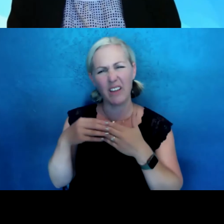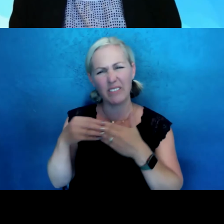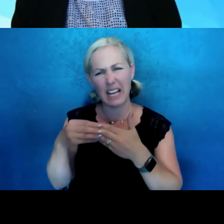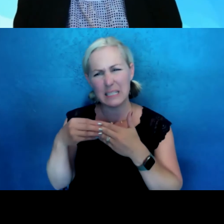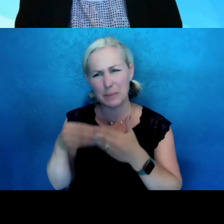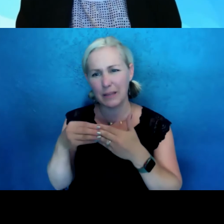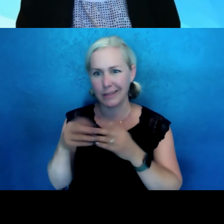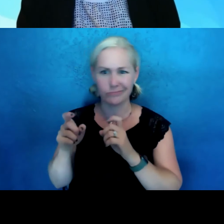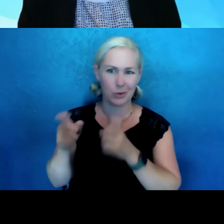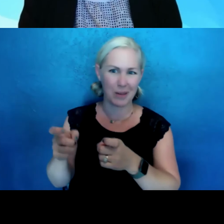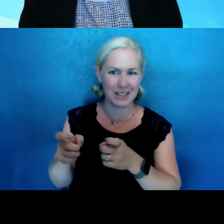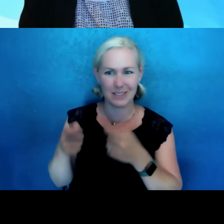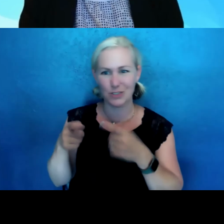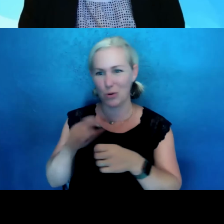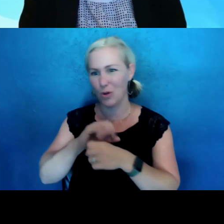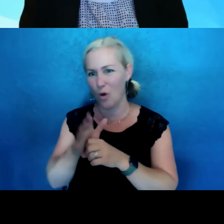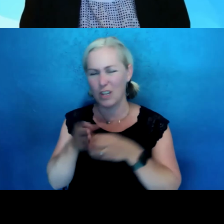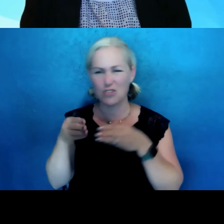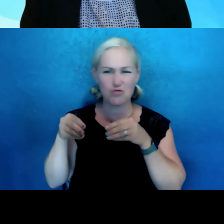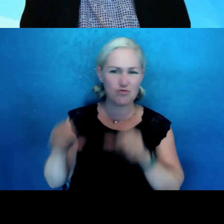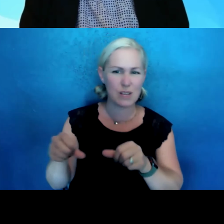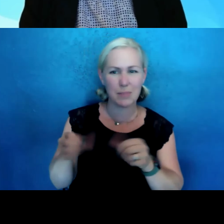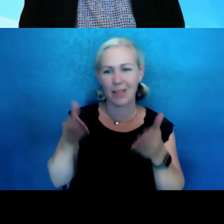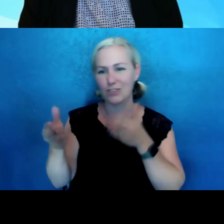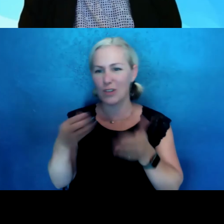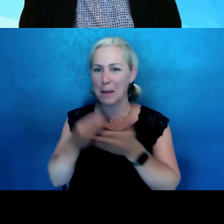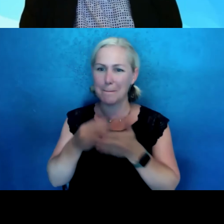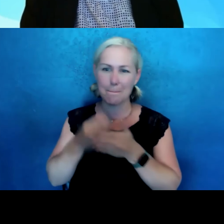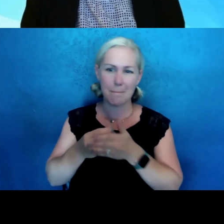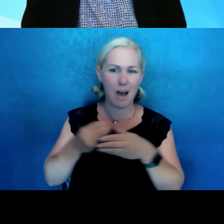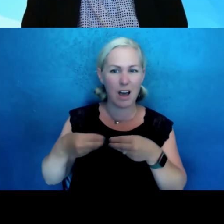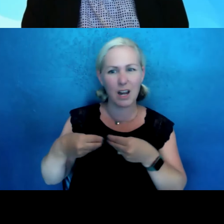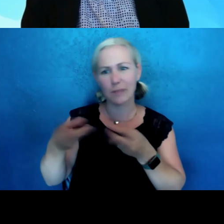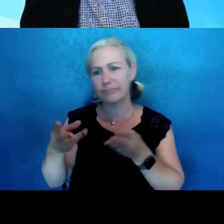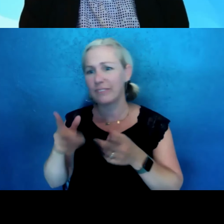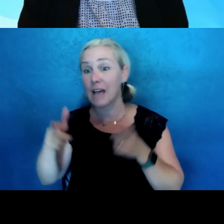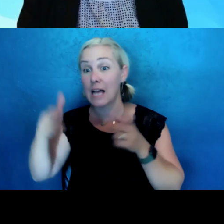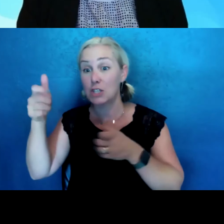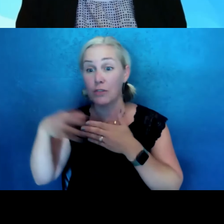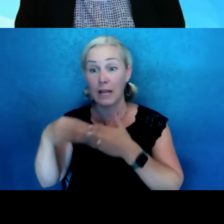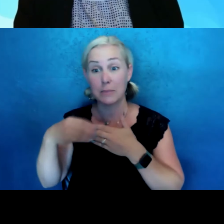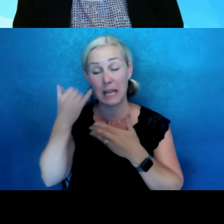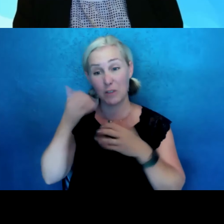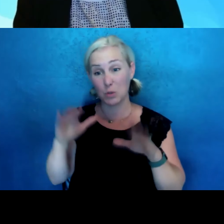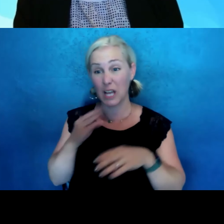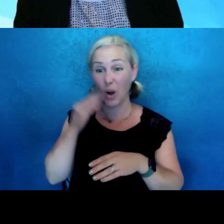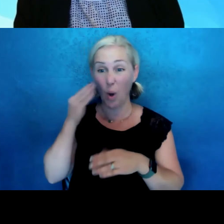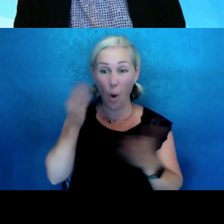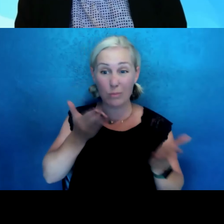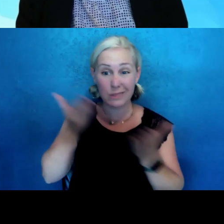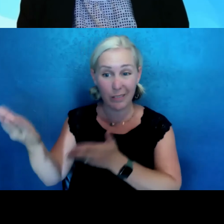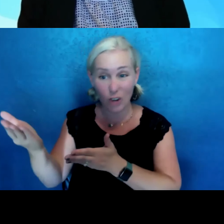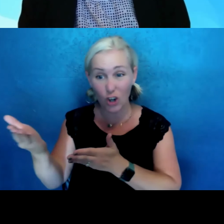during COVID to streamline our services. We got money out faster. There was flexibility in whether you did home delivered meals